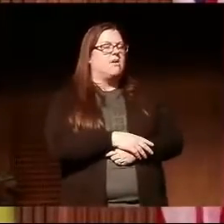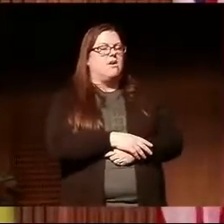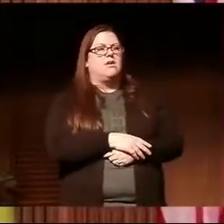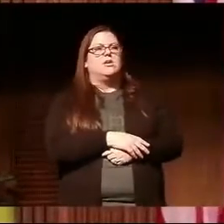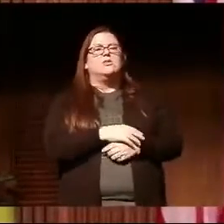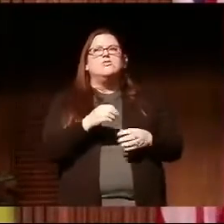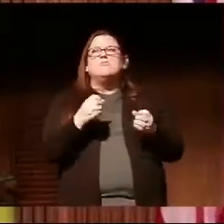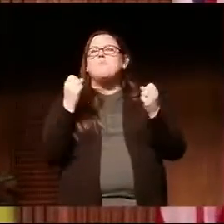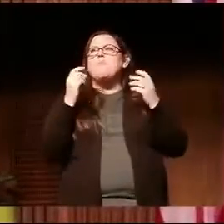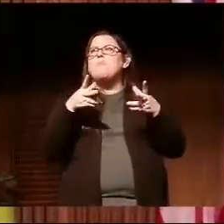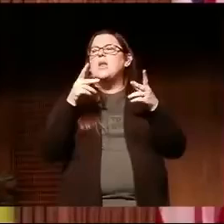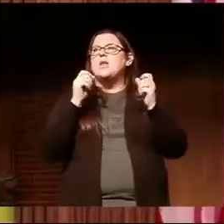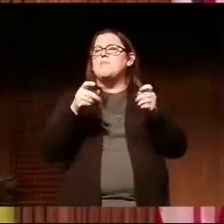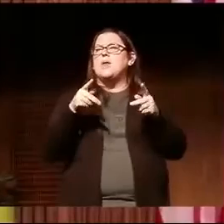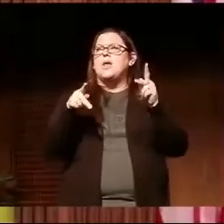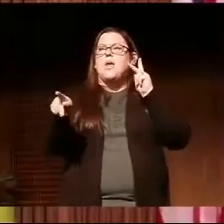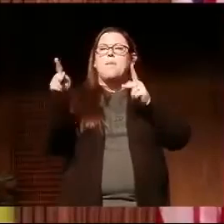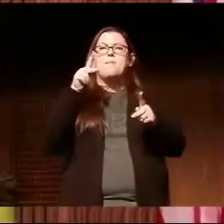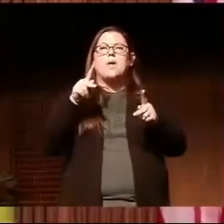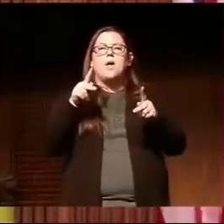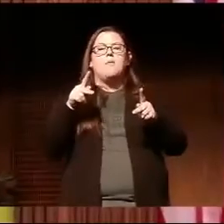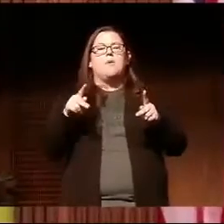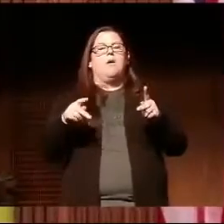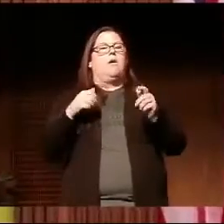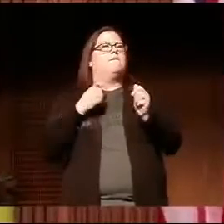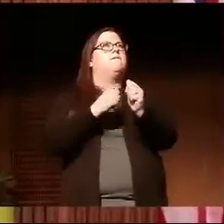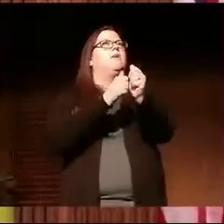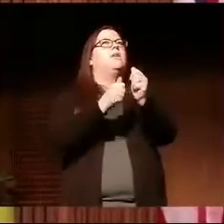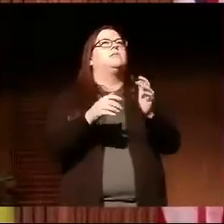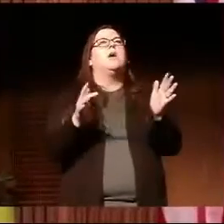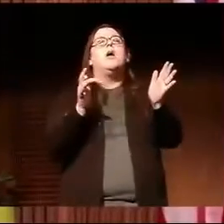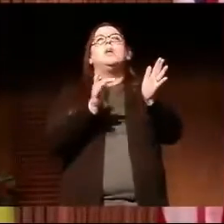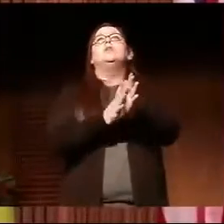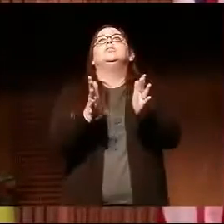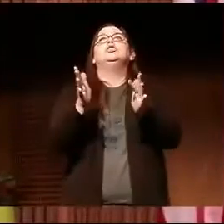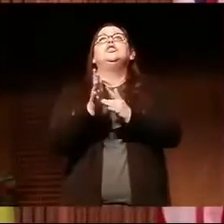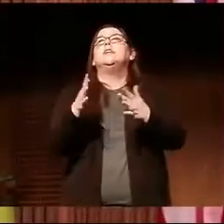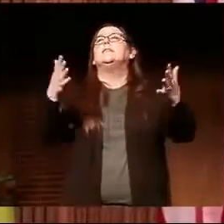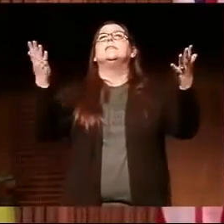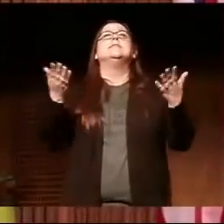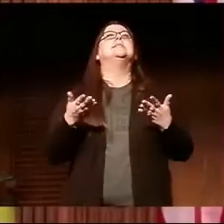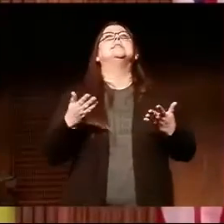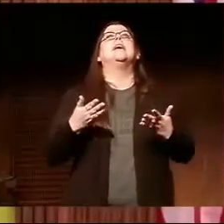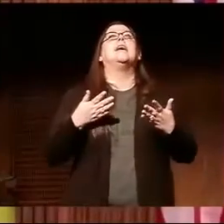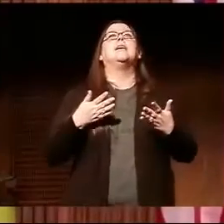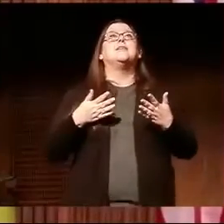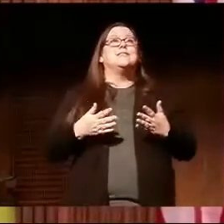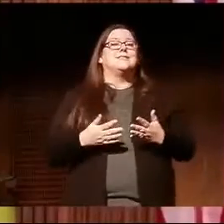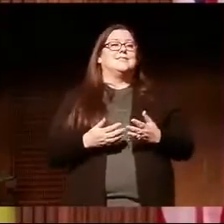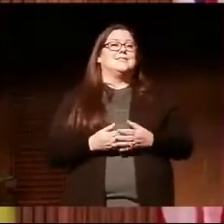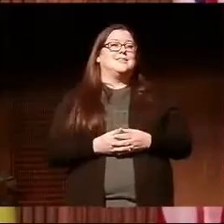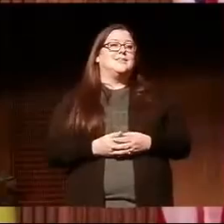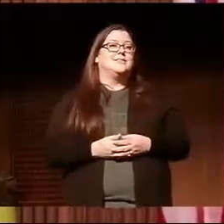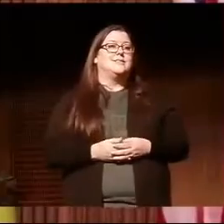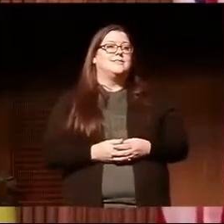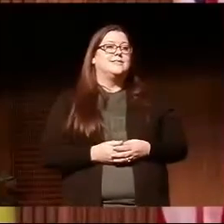Myriads of fawning followers. Jesus, he's here.